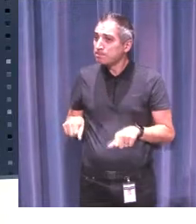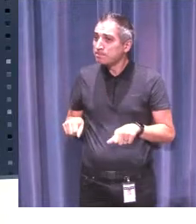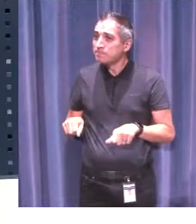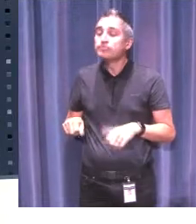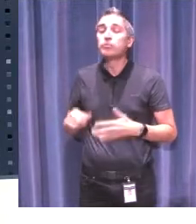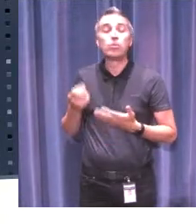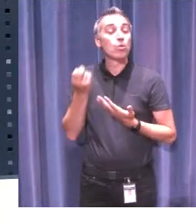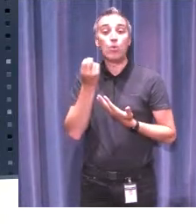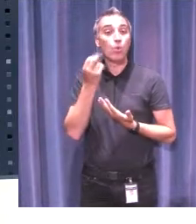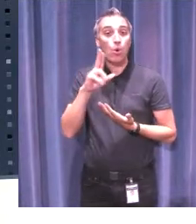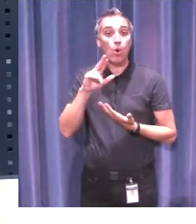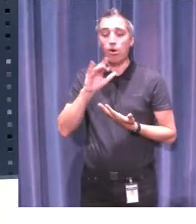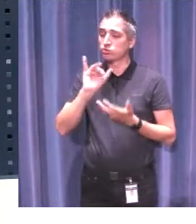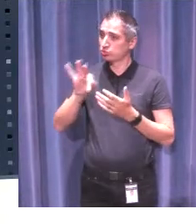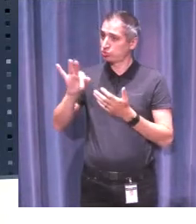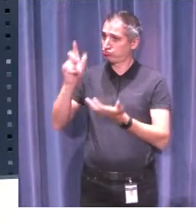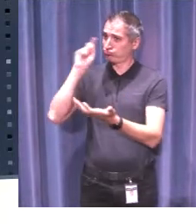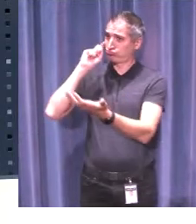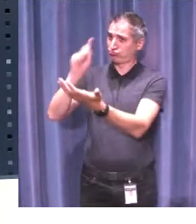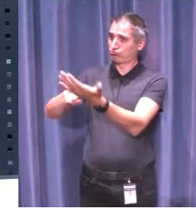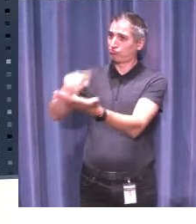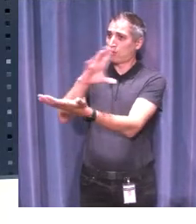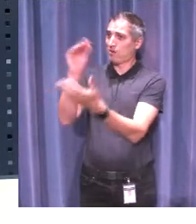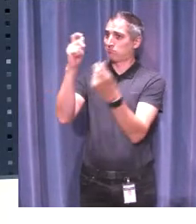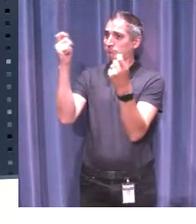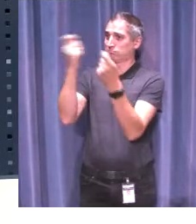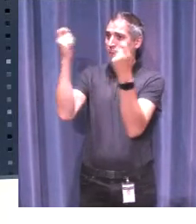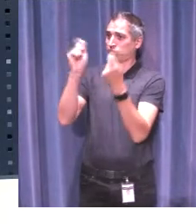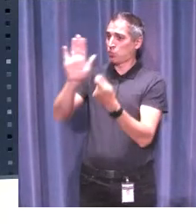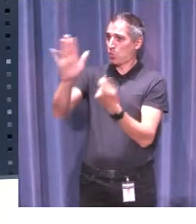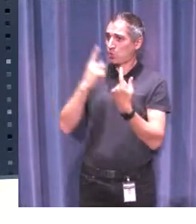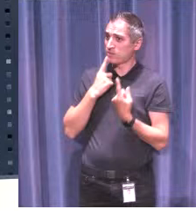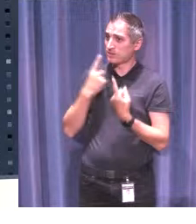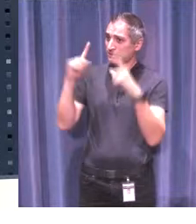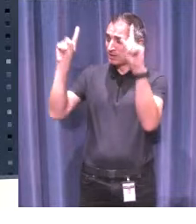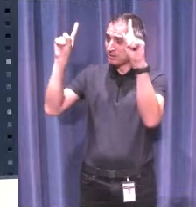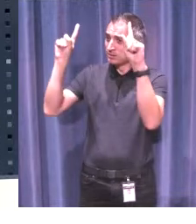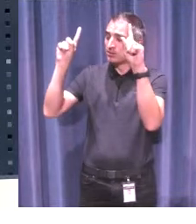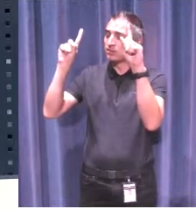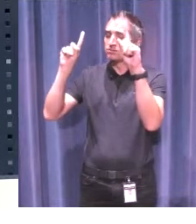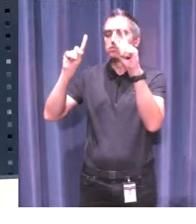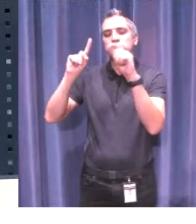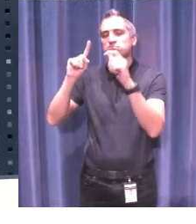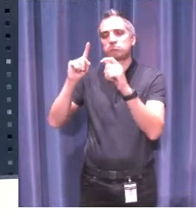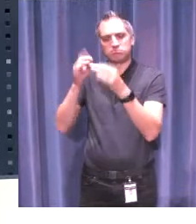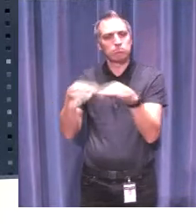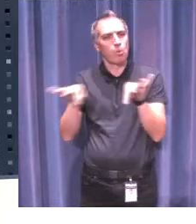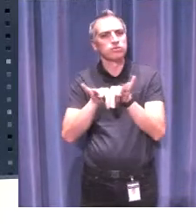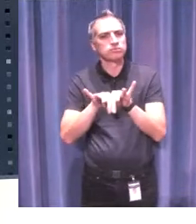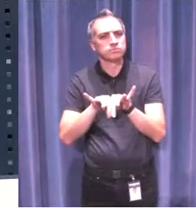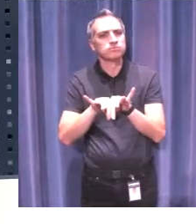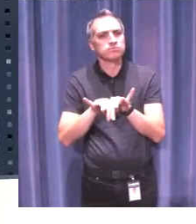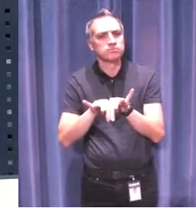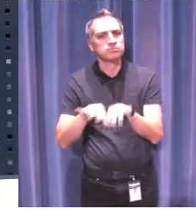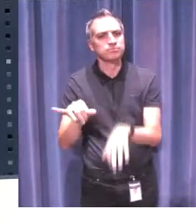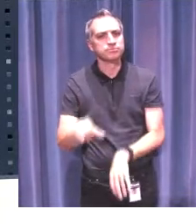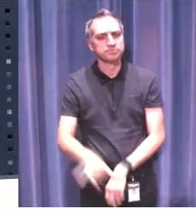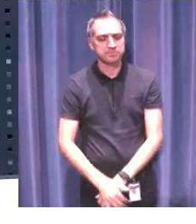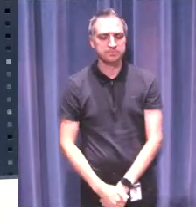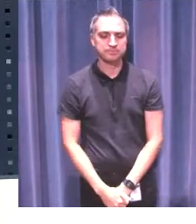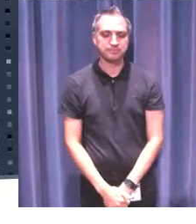or to celebrate successes, which is very important too.